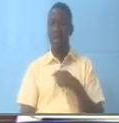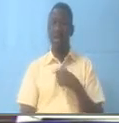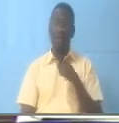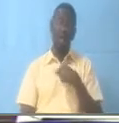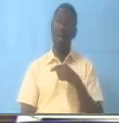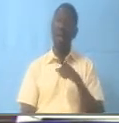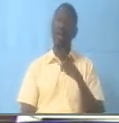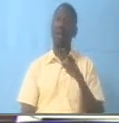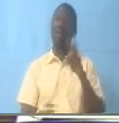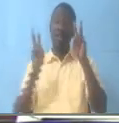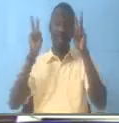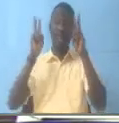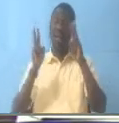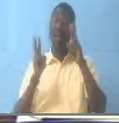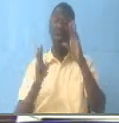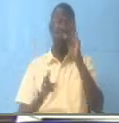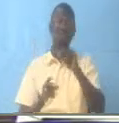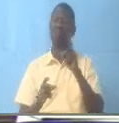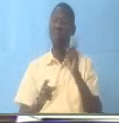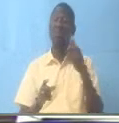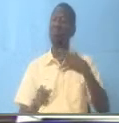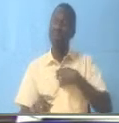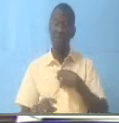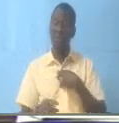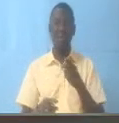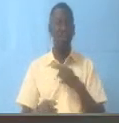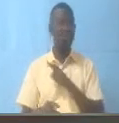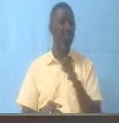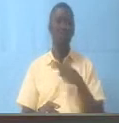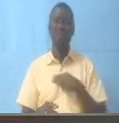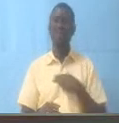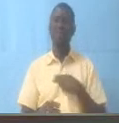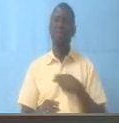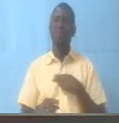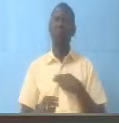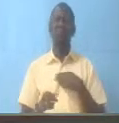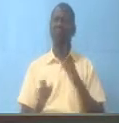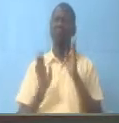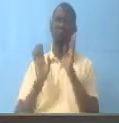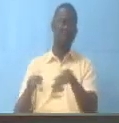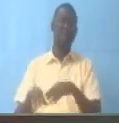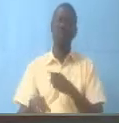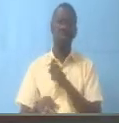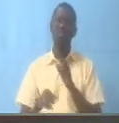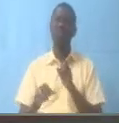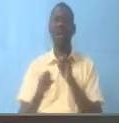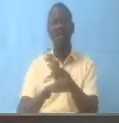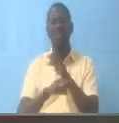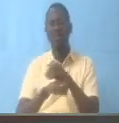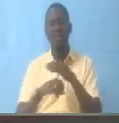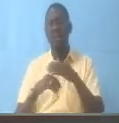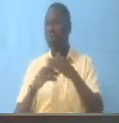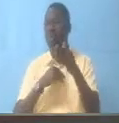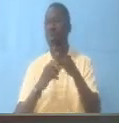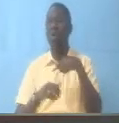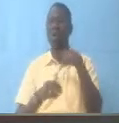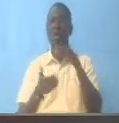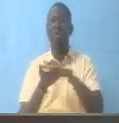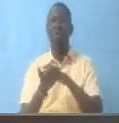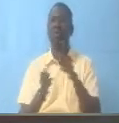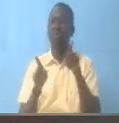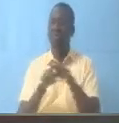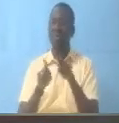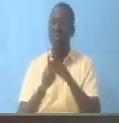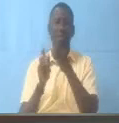and you did not further advise him on the issue. Bon yow daal ni nga ko gisee woon mooy comme moom jël na dogal ba pare amoo